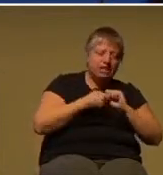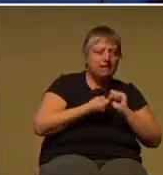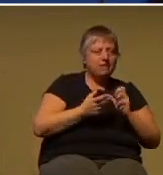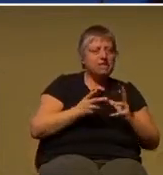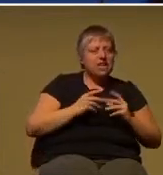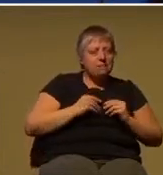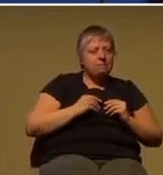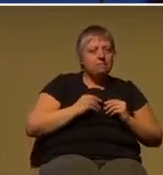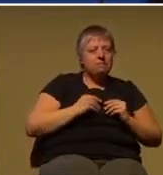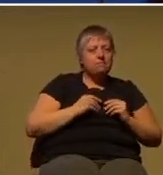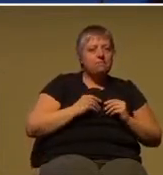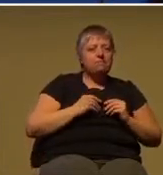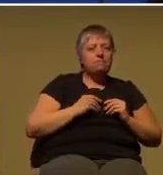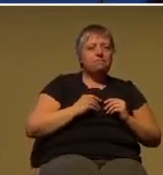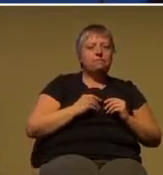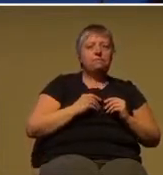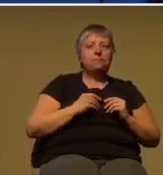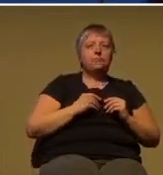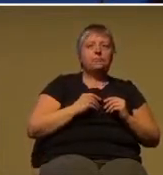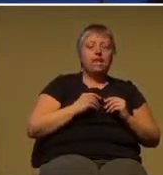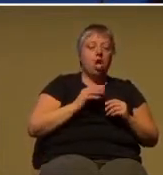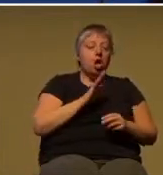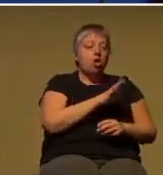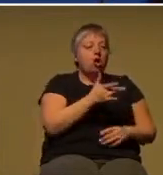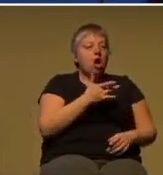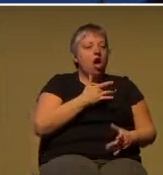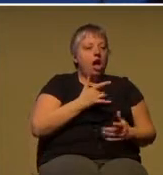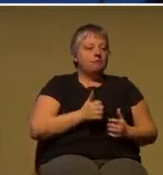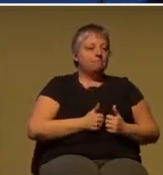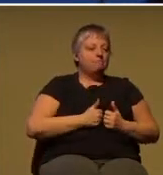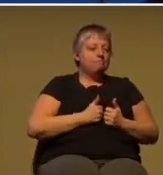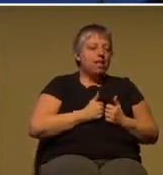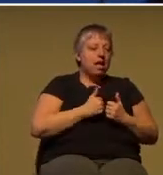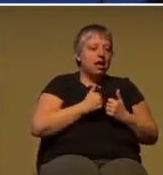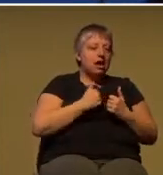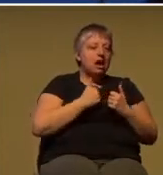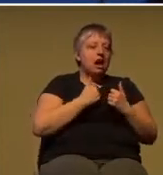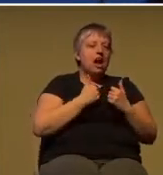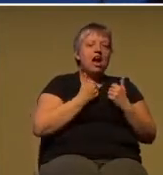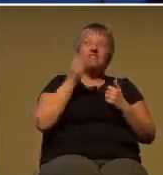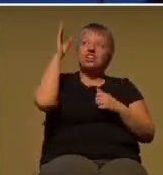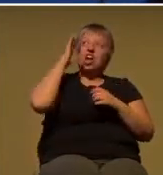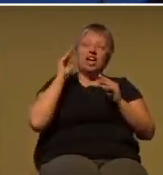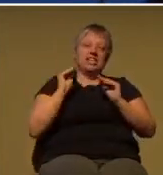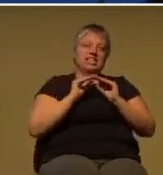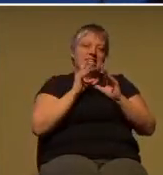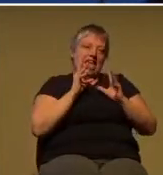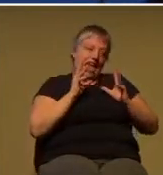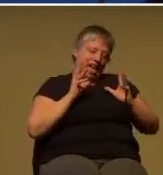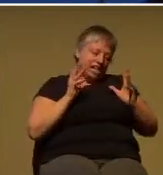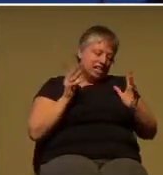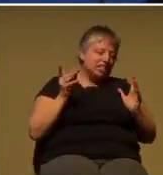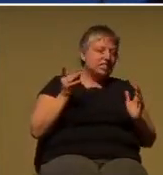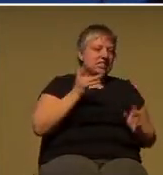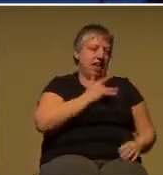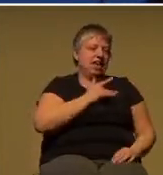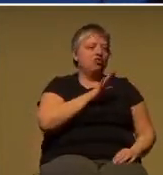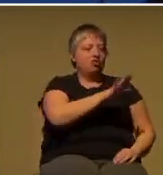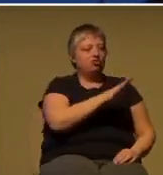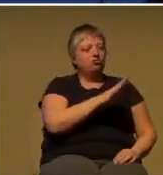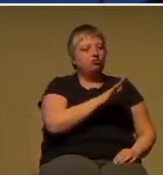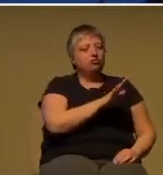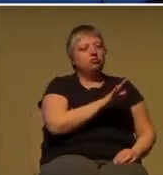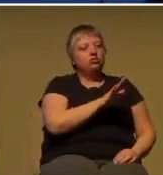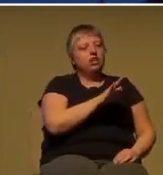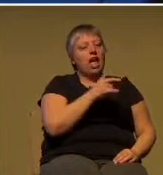this place. Her heart was coming alive, and God was shining his light in her heart. And now I